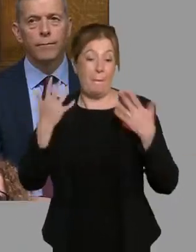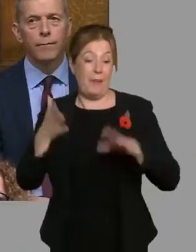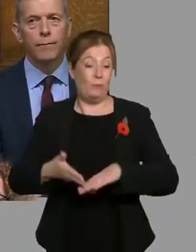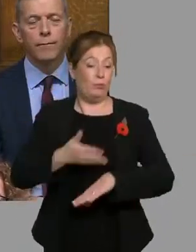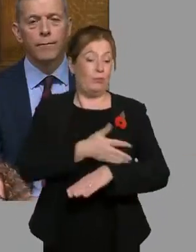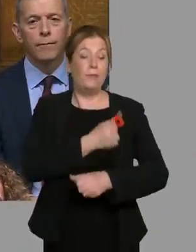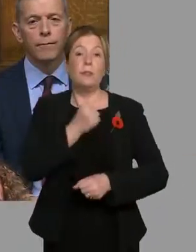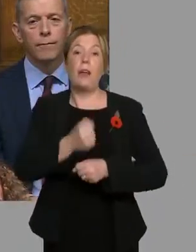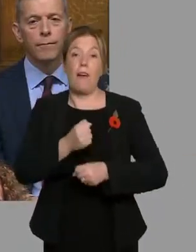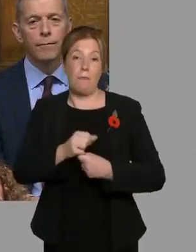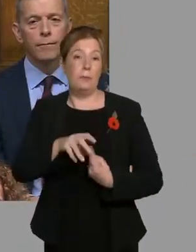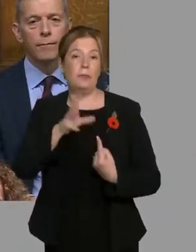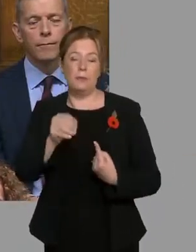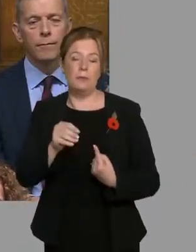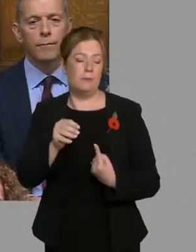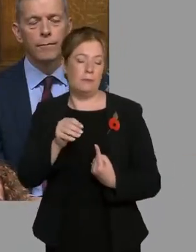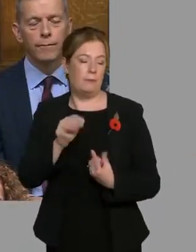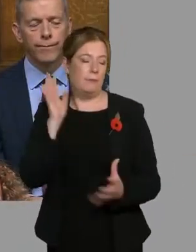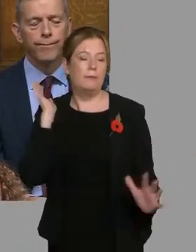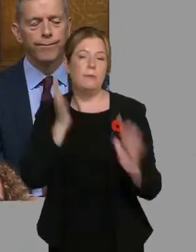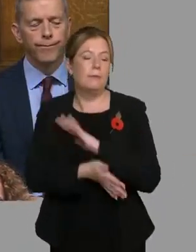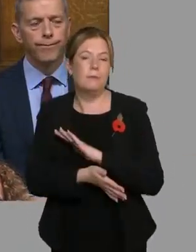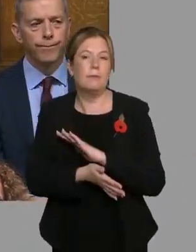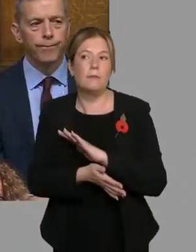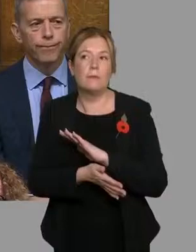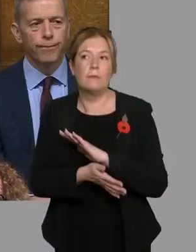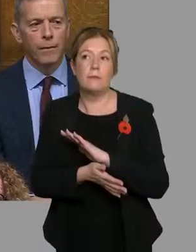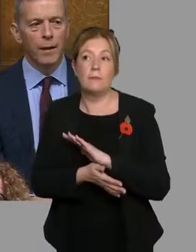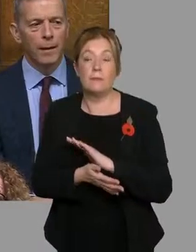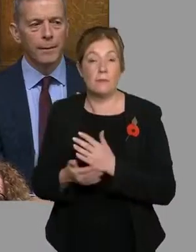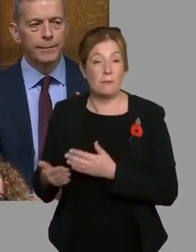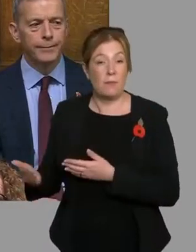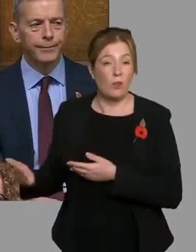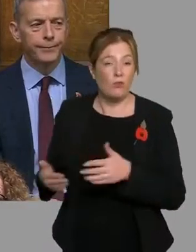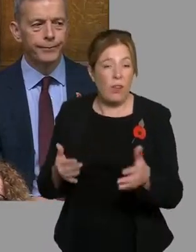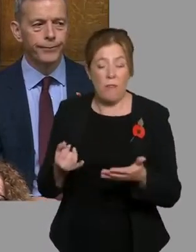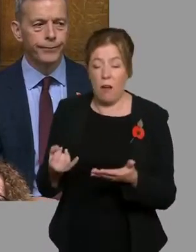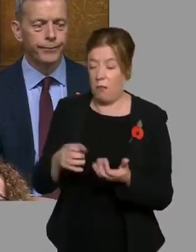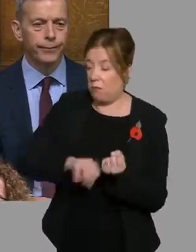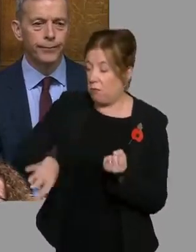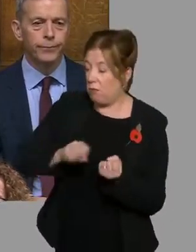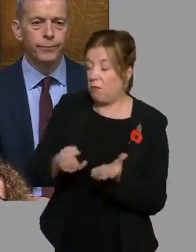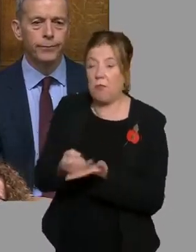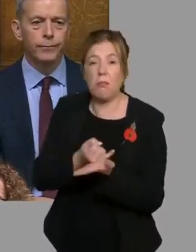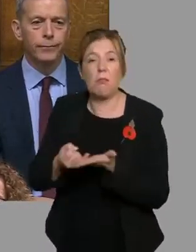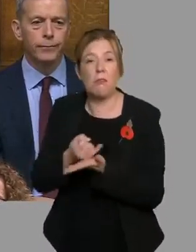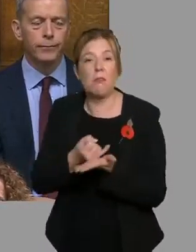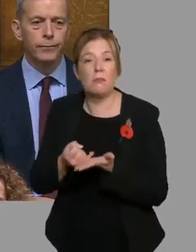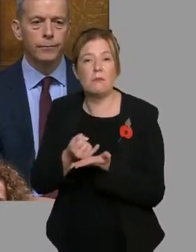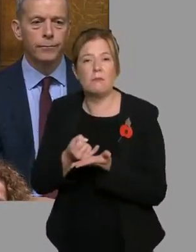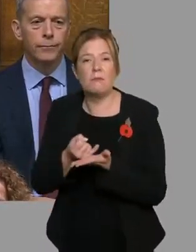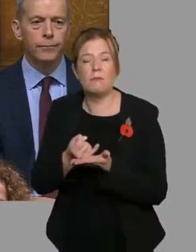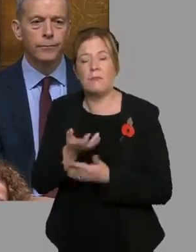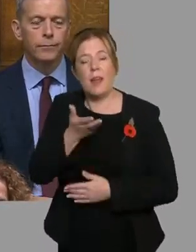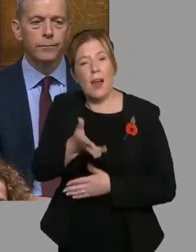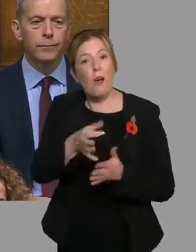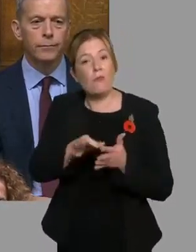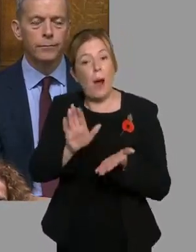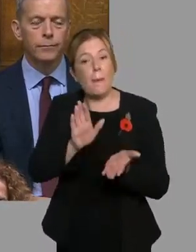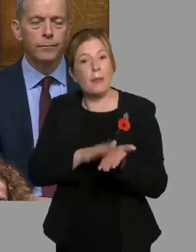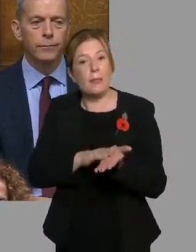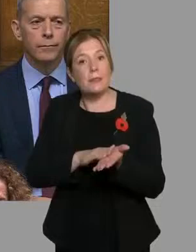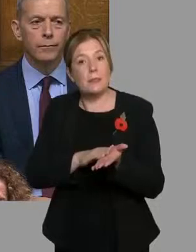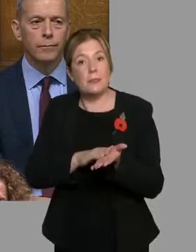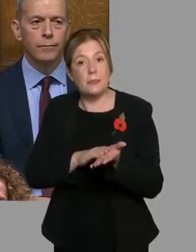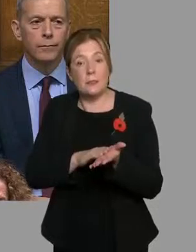including rivers filled with polluted waste. Will the Prime Minister put the River Wye into special measures by